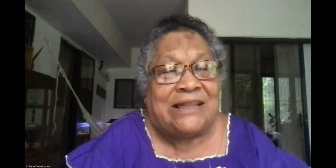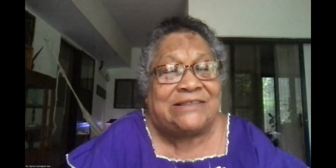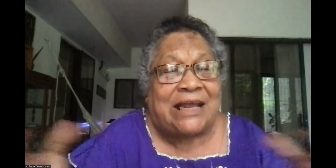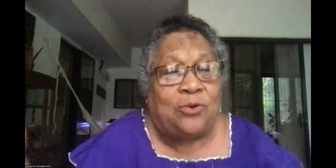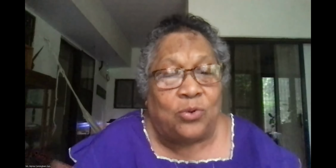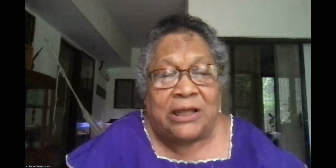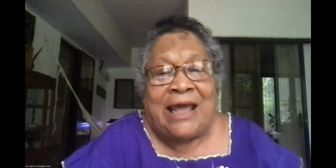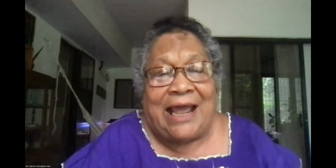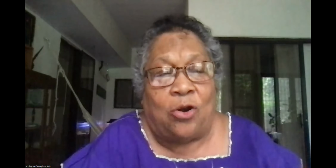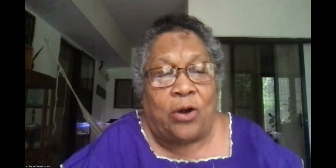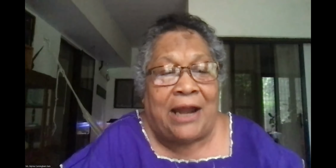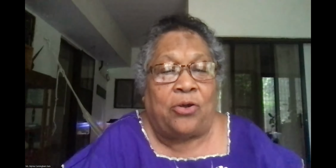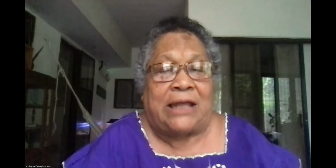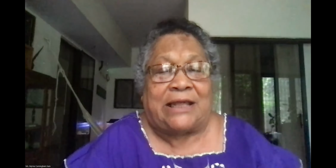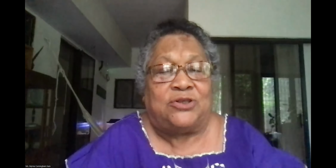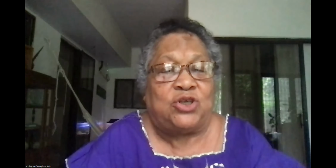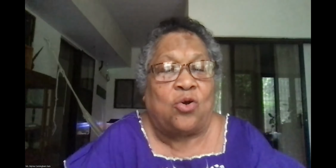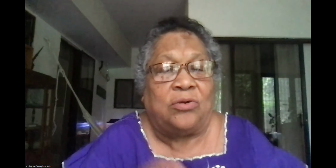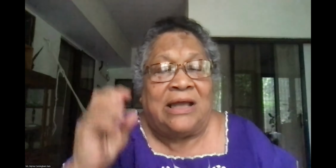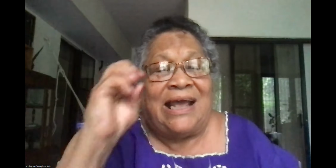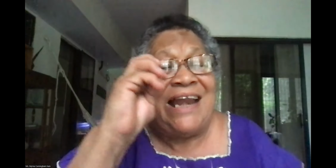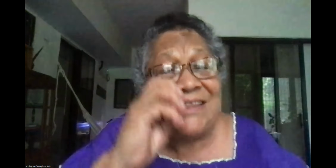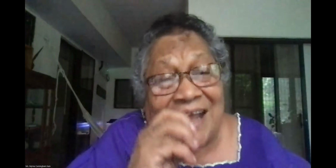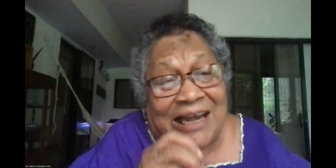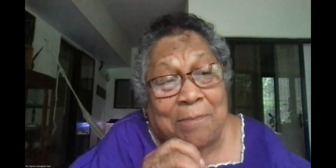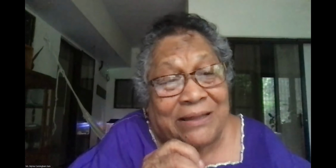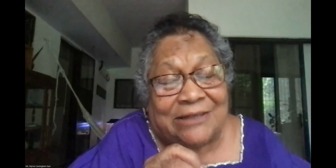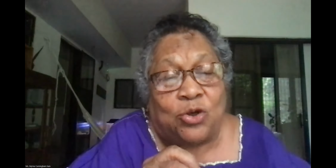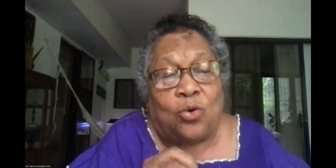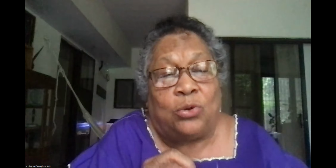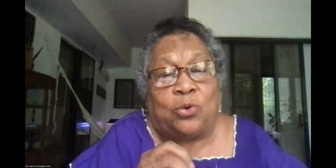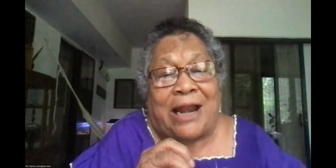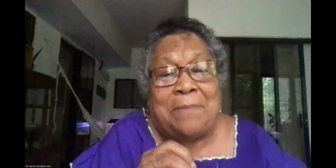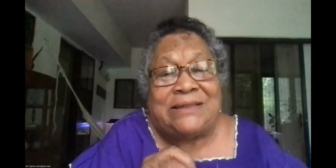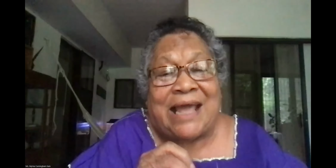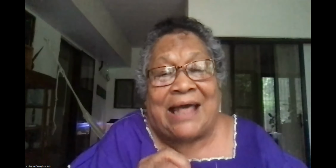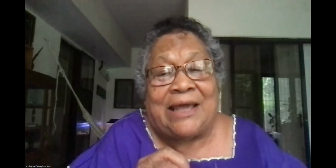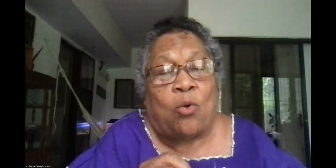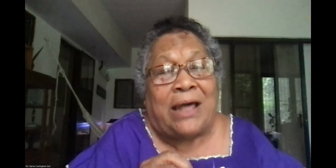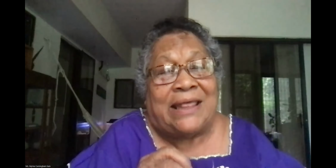of furniture, and in healthcare units, the schedule for attention,